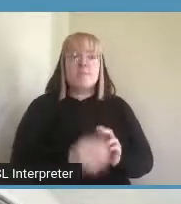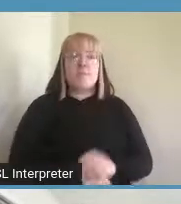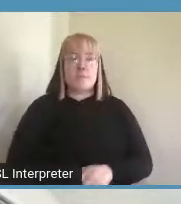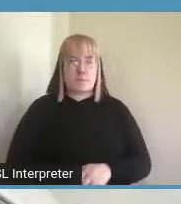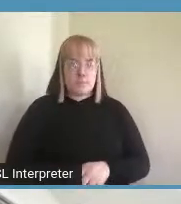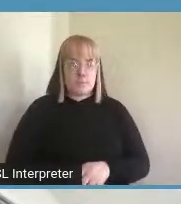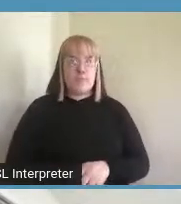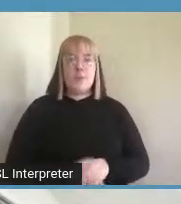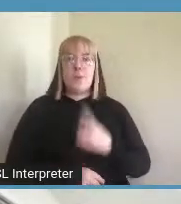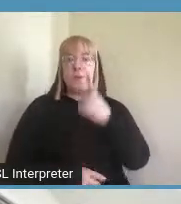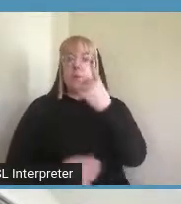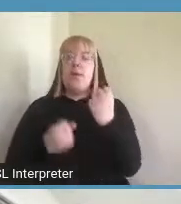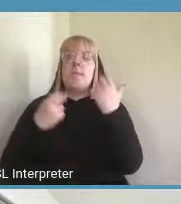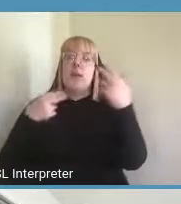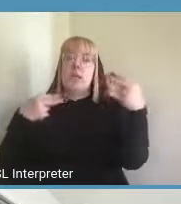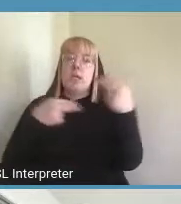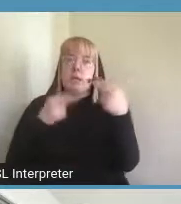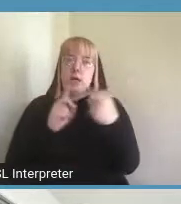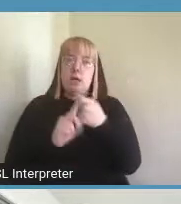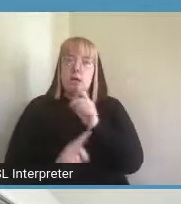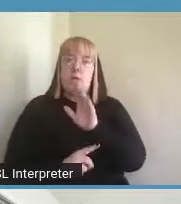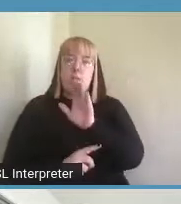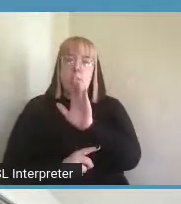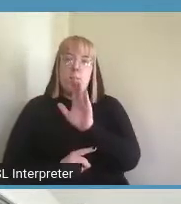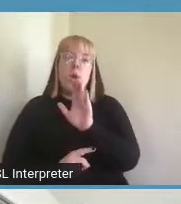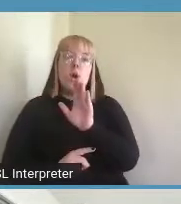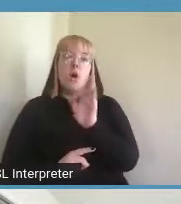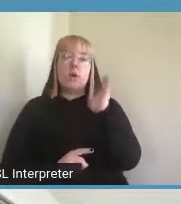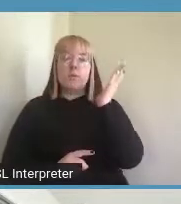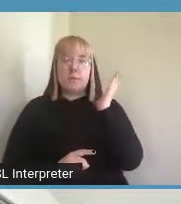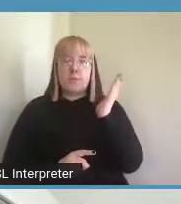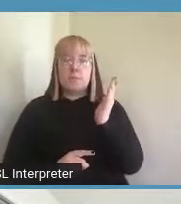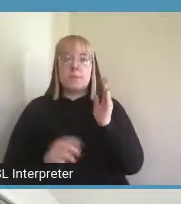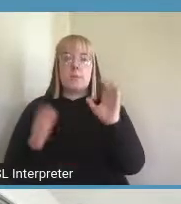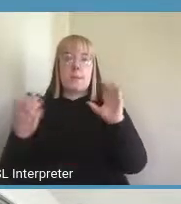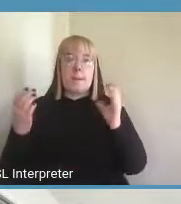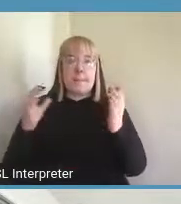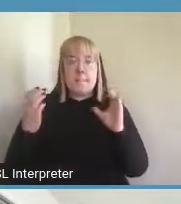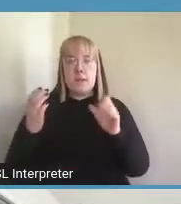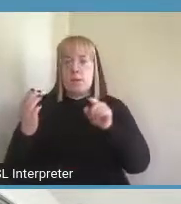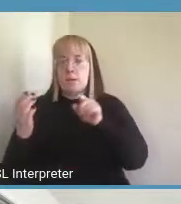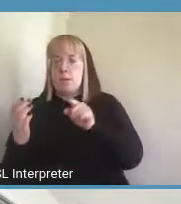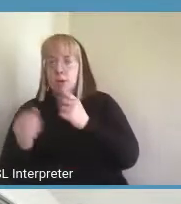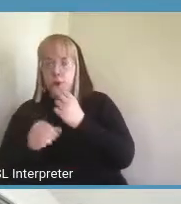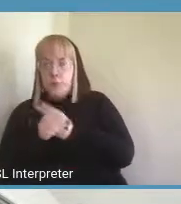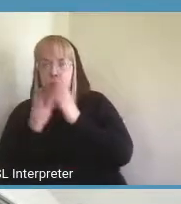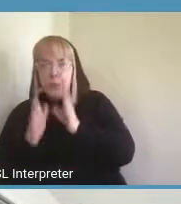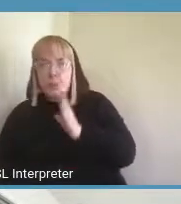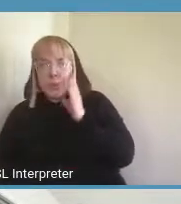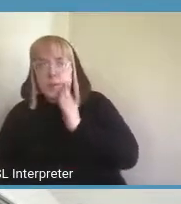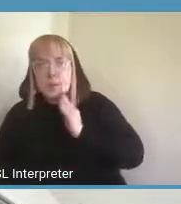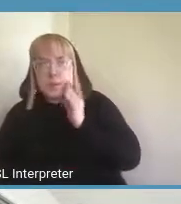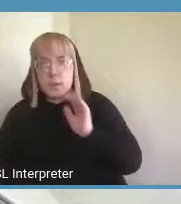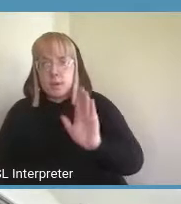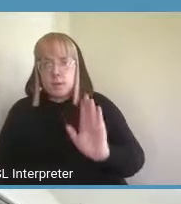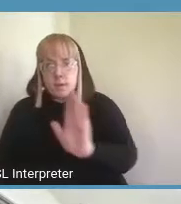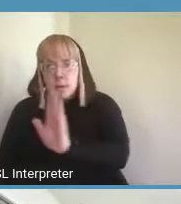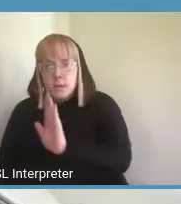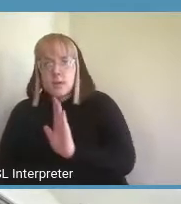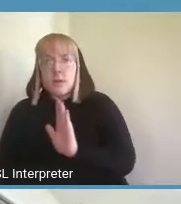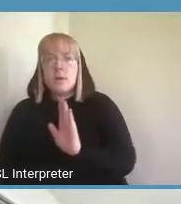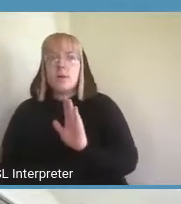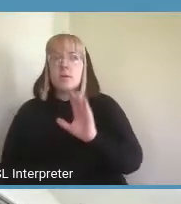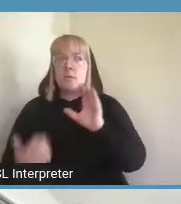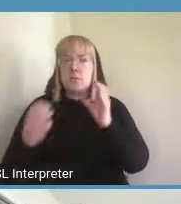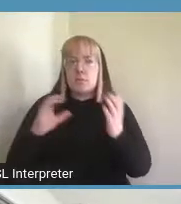the many slides from her presentation I found useful, which is comparing kind of what's the user experience. And in this case, she's talking about Twitter